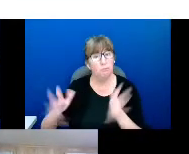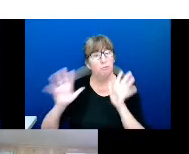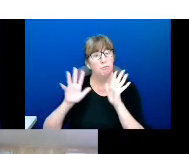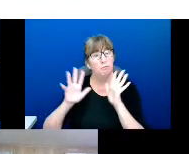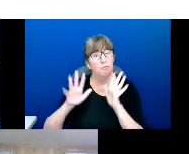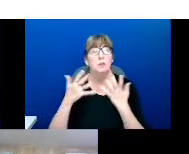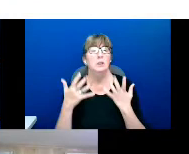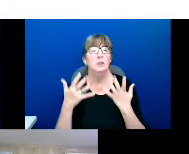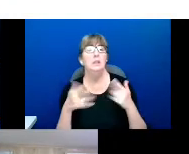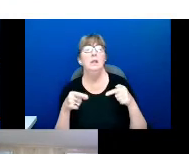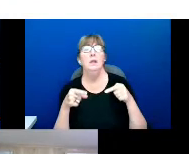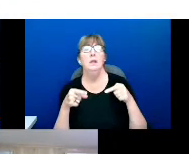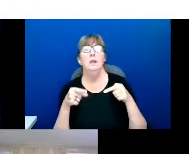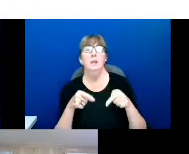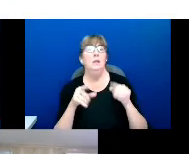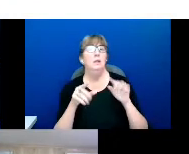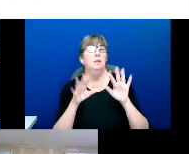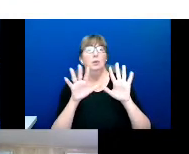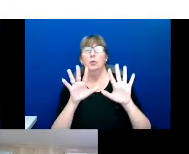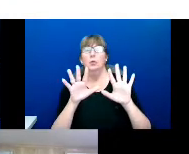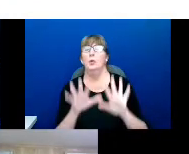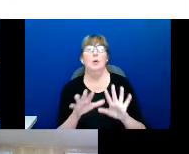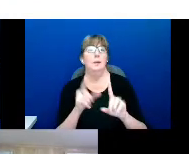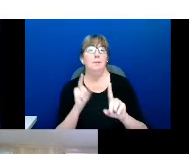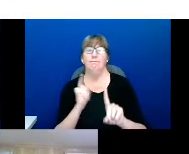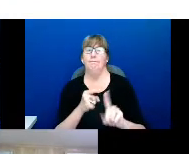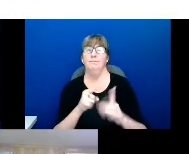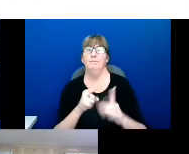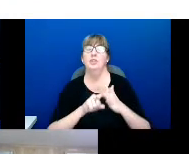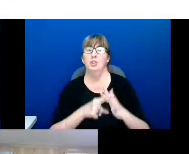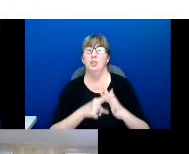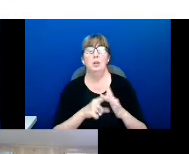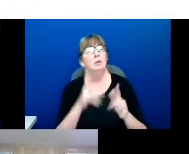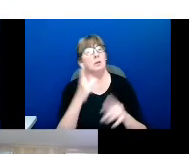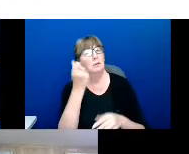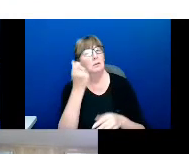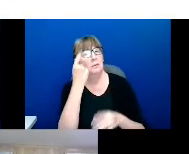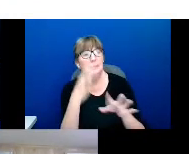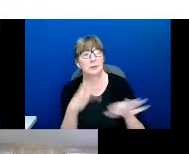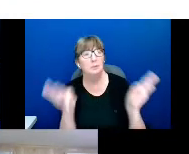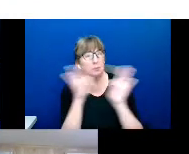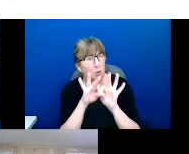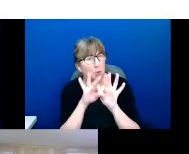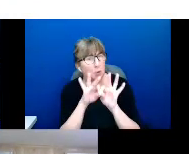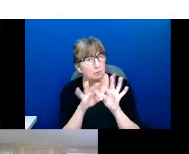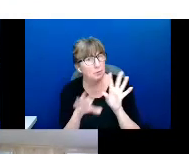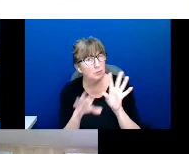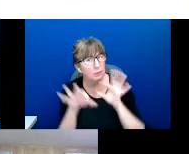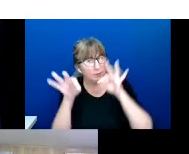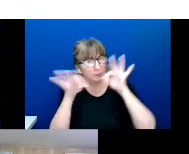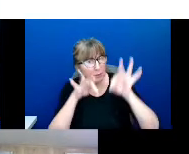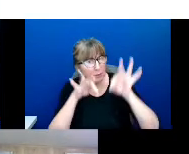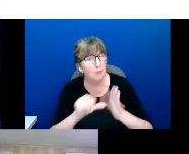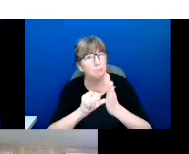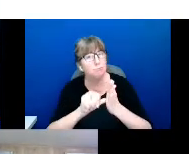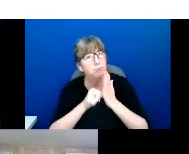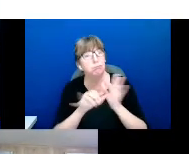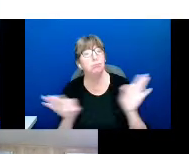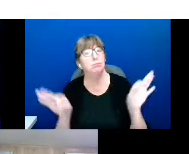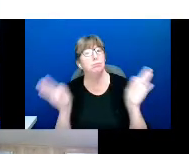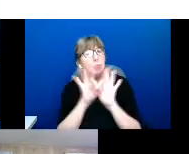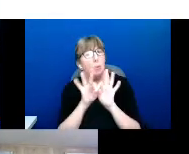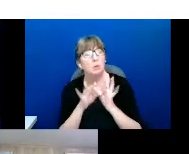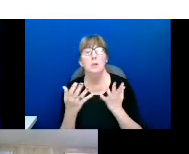really good place to start. But one of the key things I want to add about work exploration and why it's so important is students, by